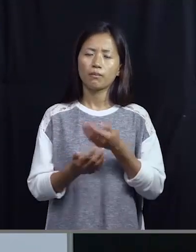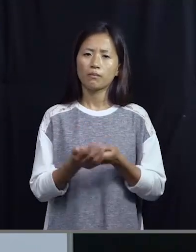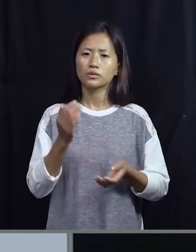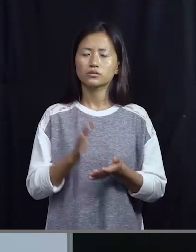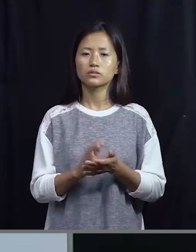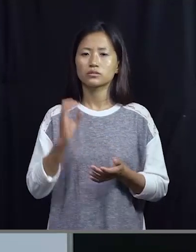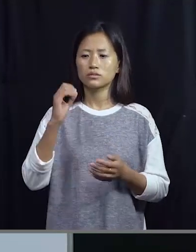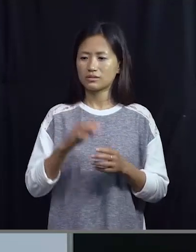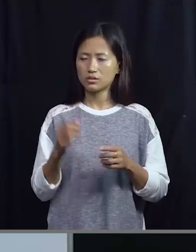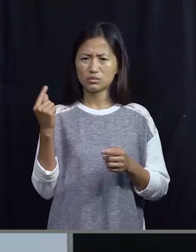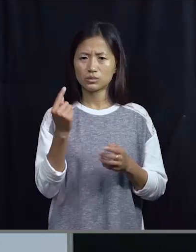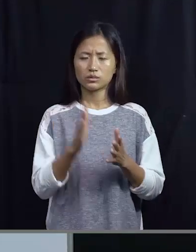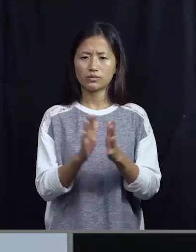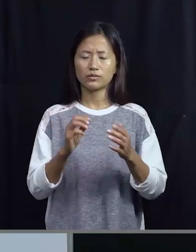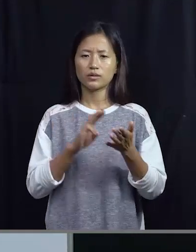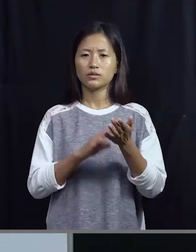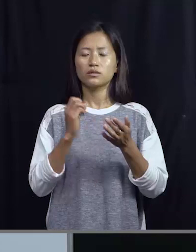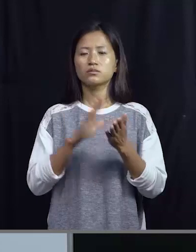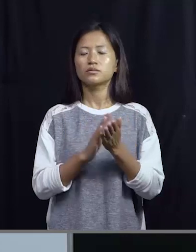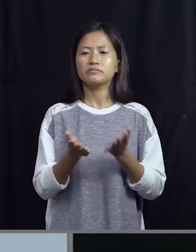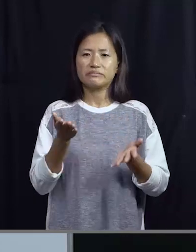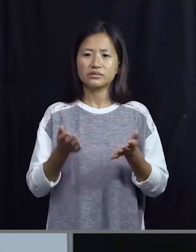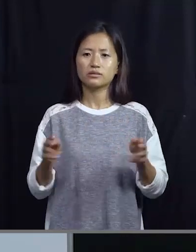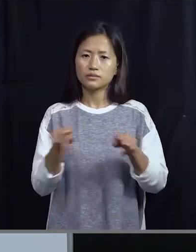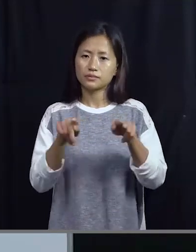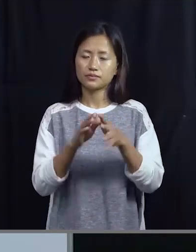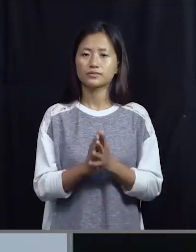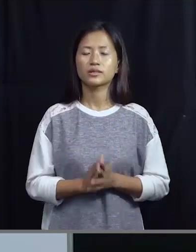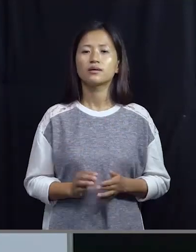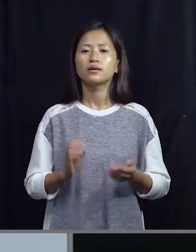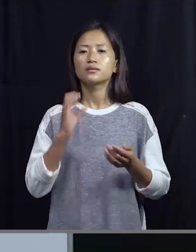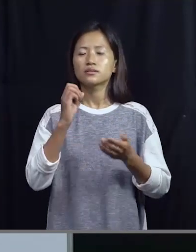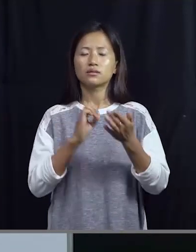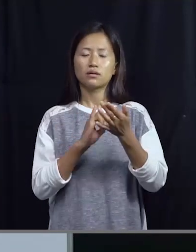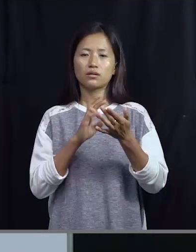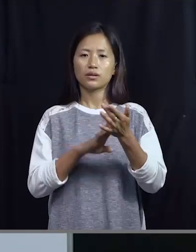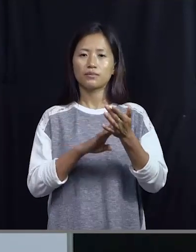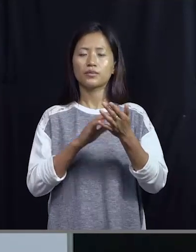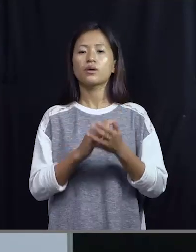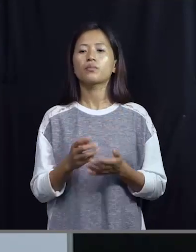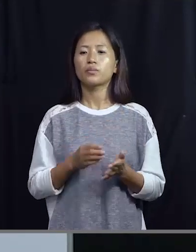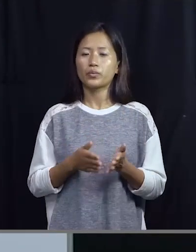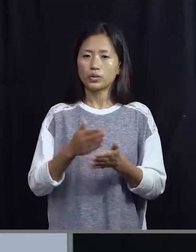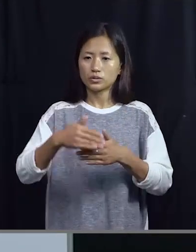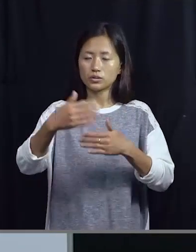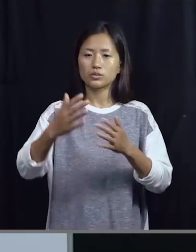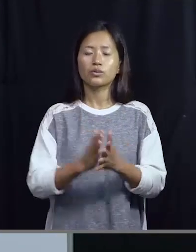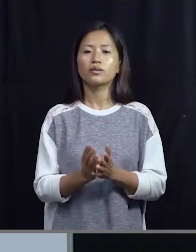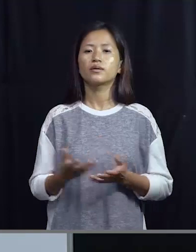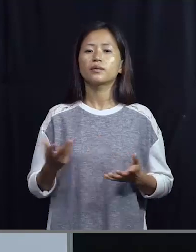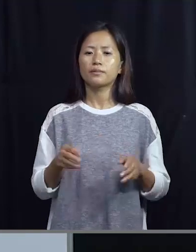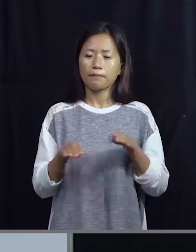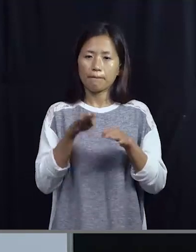is symbiotic nitrogen fixing bacteria. You know what is symbiosis, right? A process where both the parties